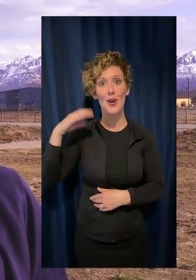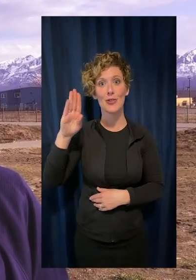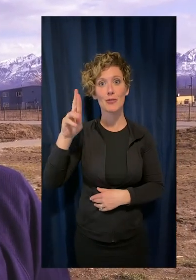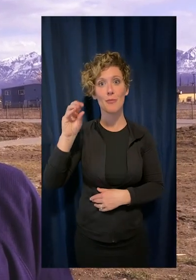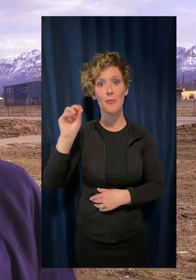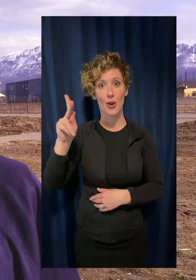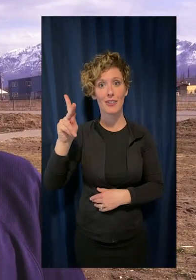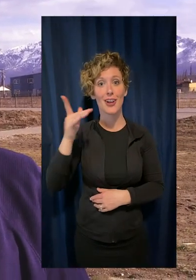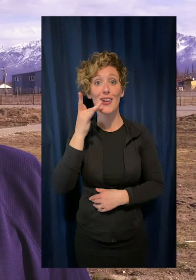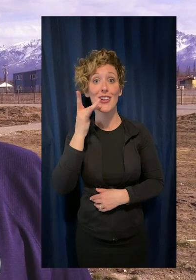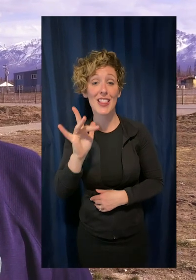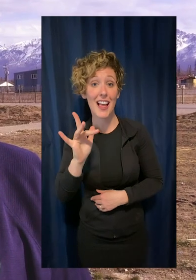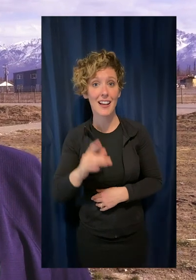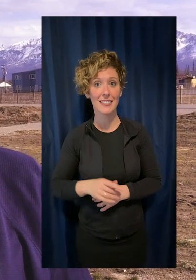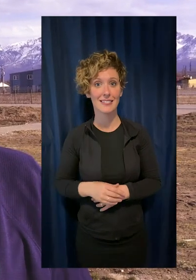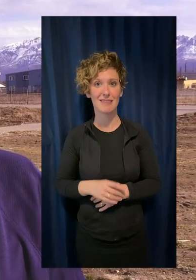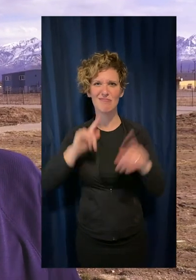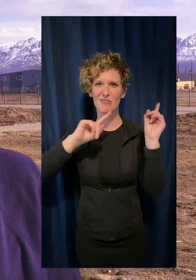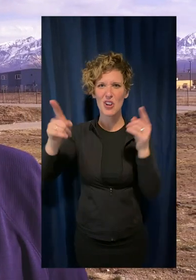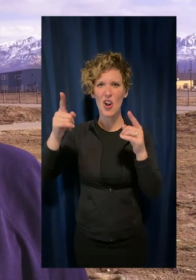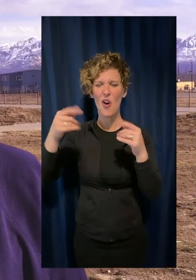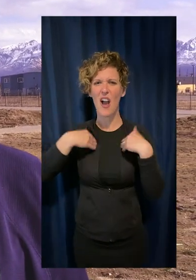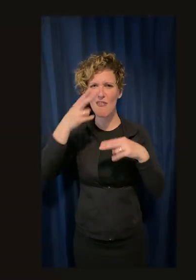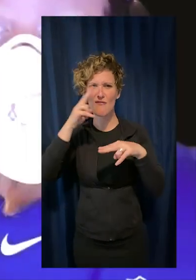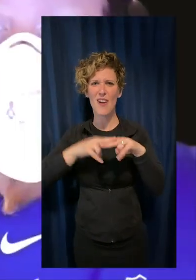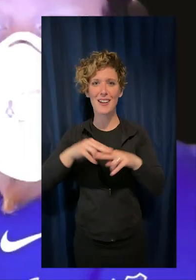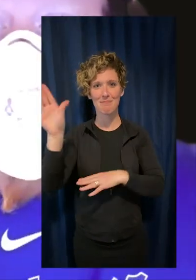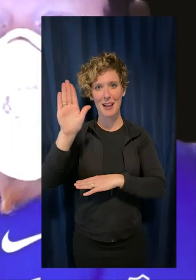and get out there and get her done. Adios.